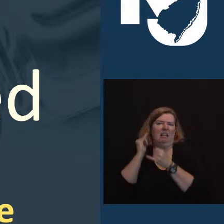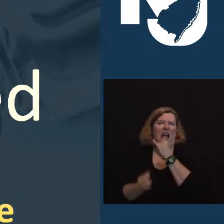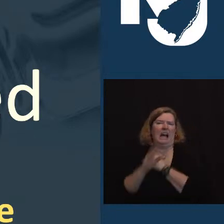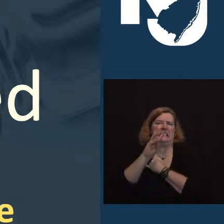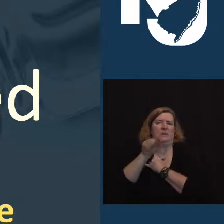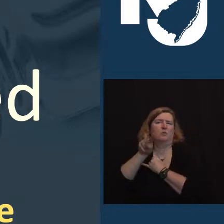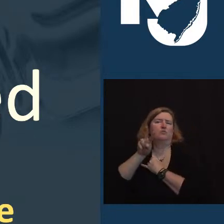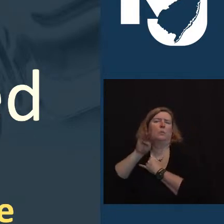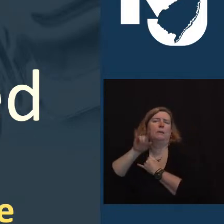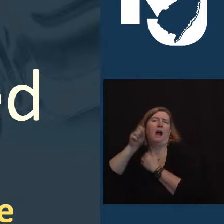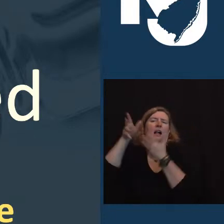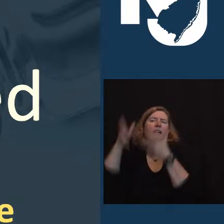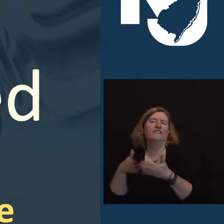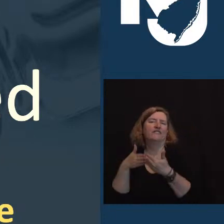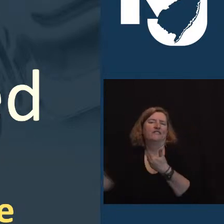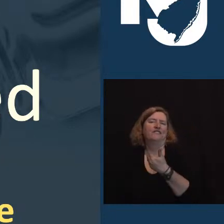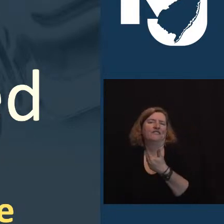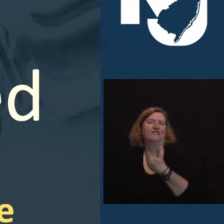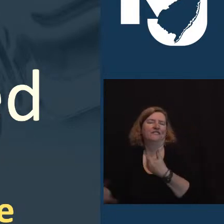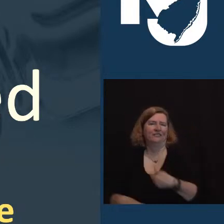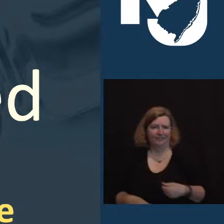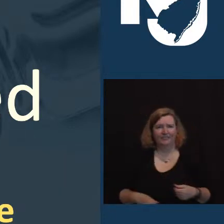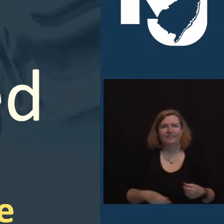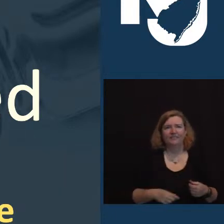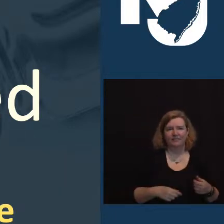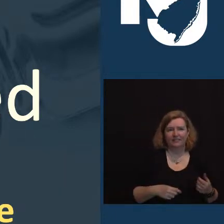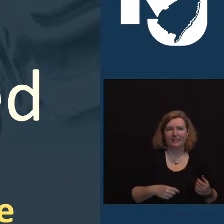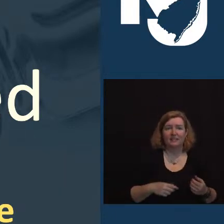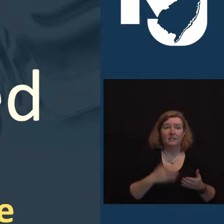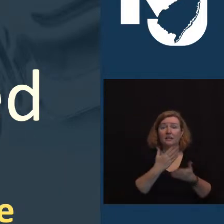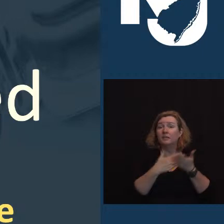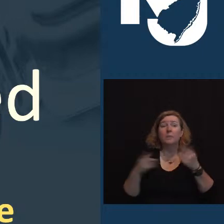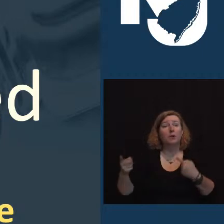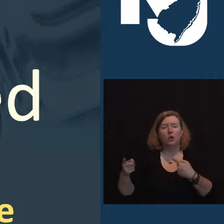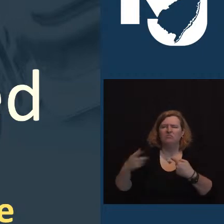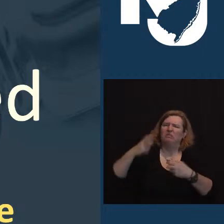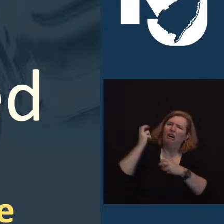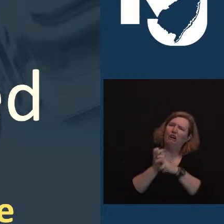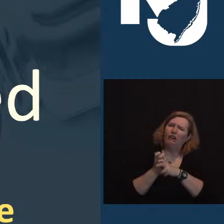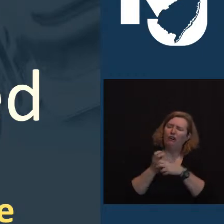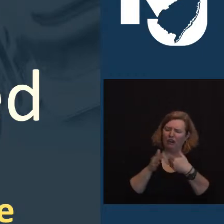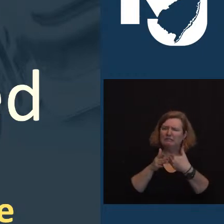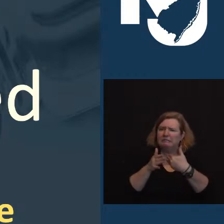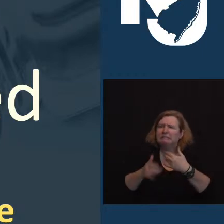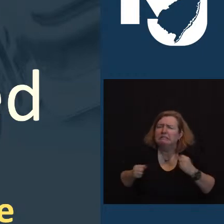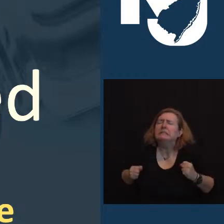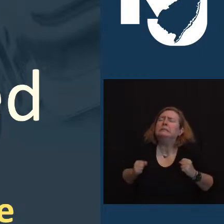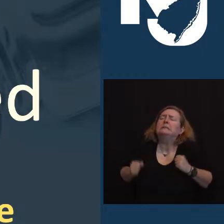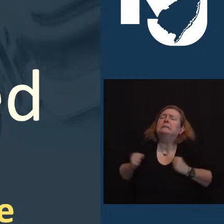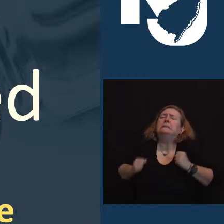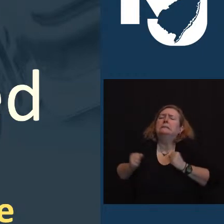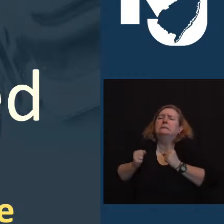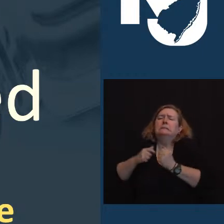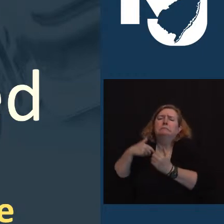that the last 6.2 that is the biggest test and the hardest. So let's keep to it and let's get